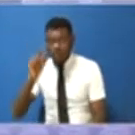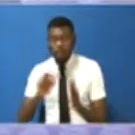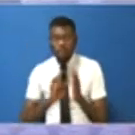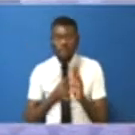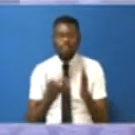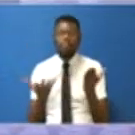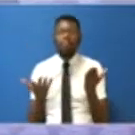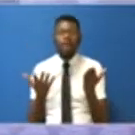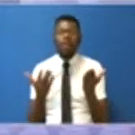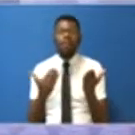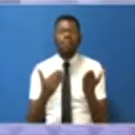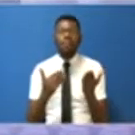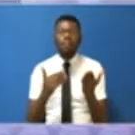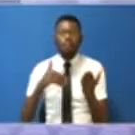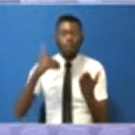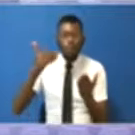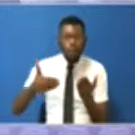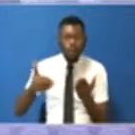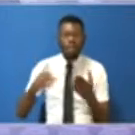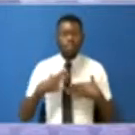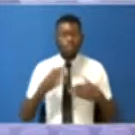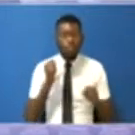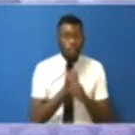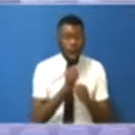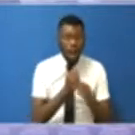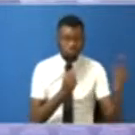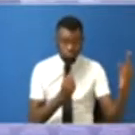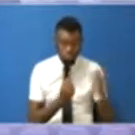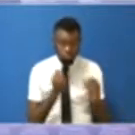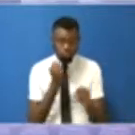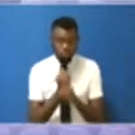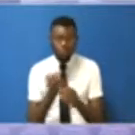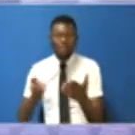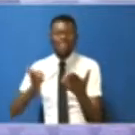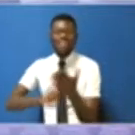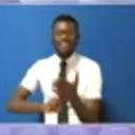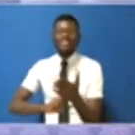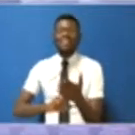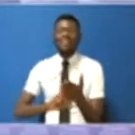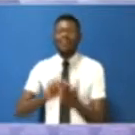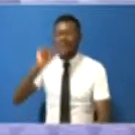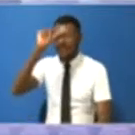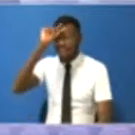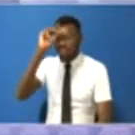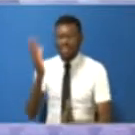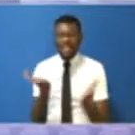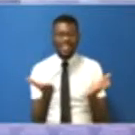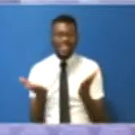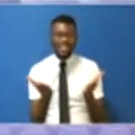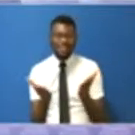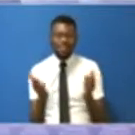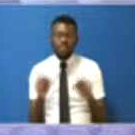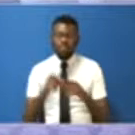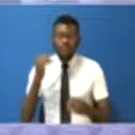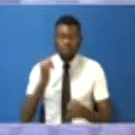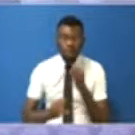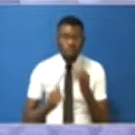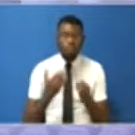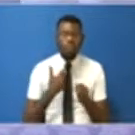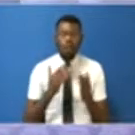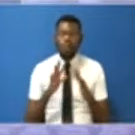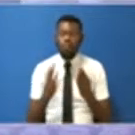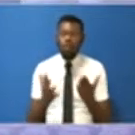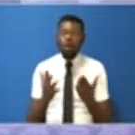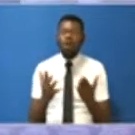have time and attendance for every employee we make a fit for purpose government to serve and lastly to really